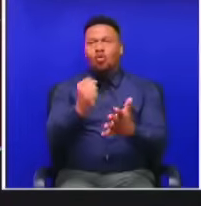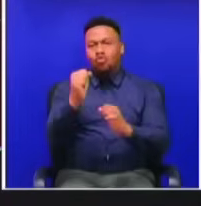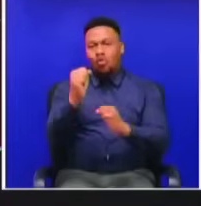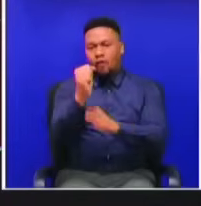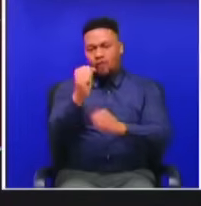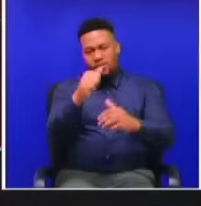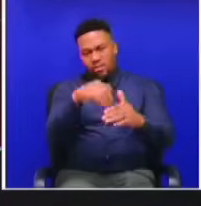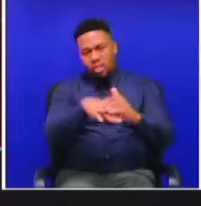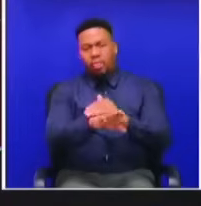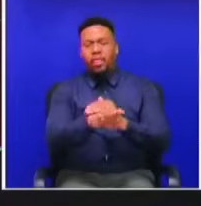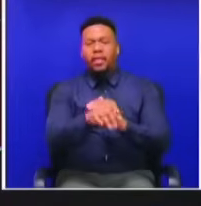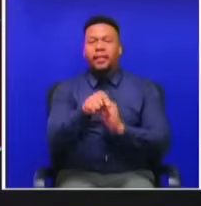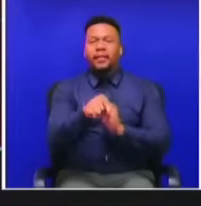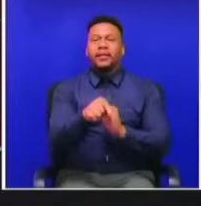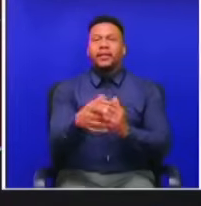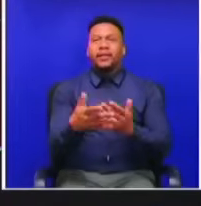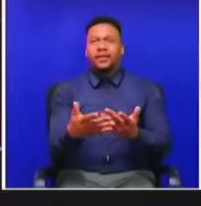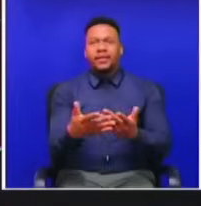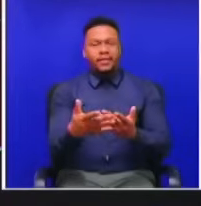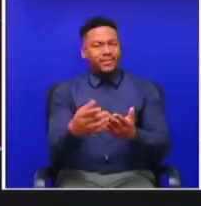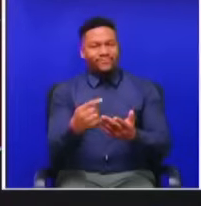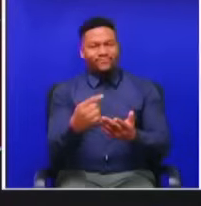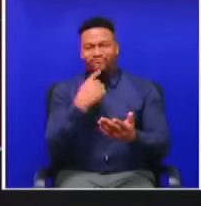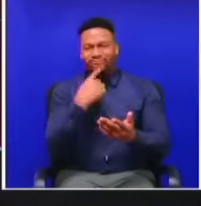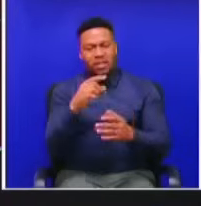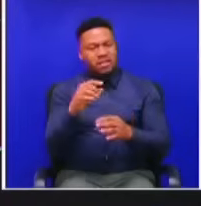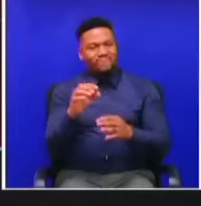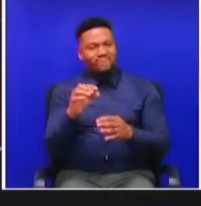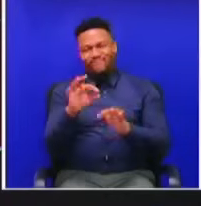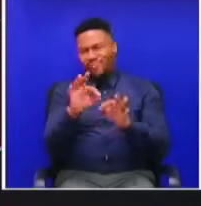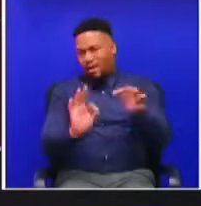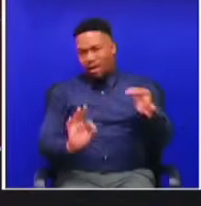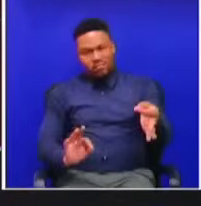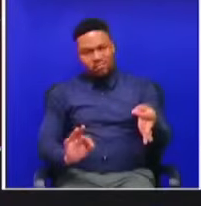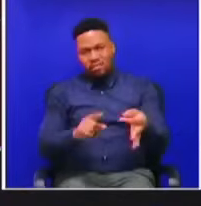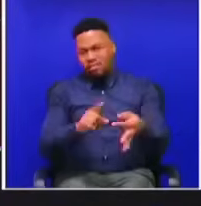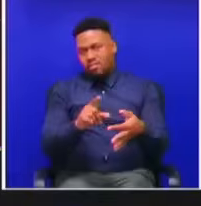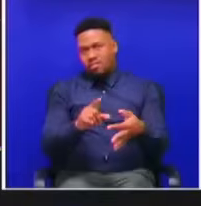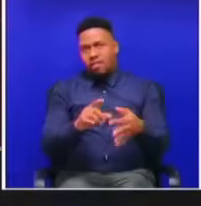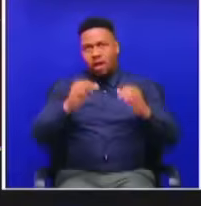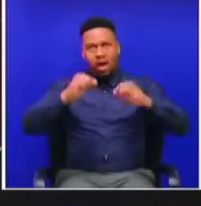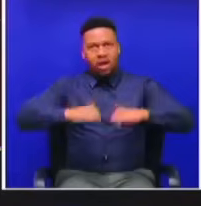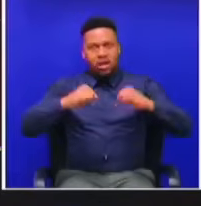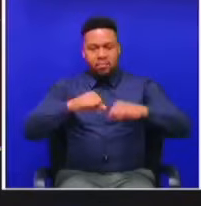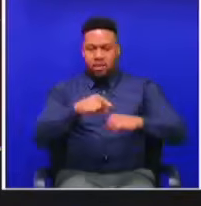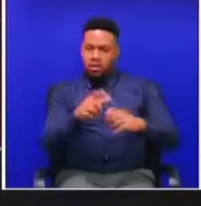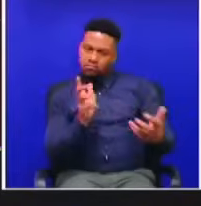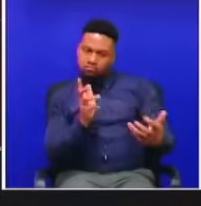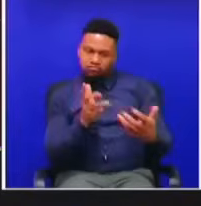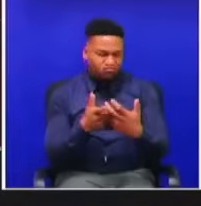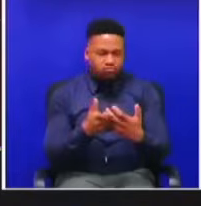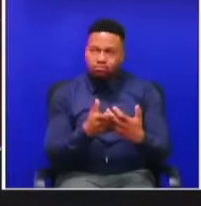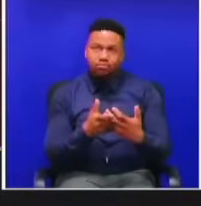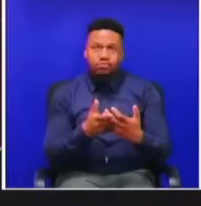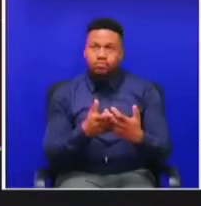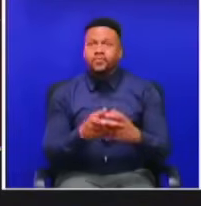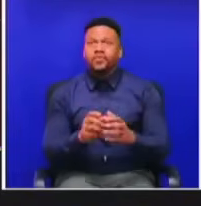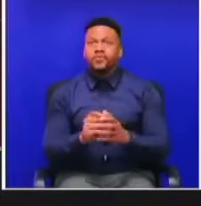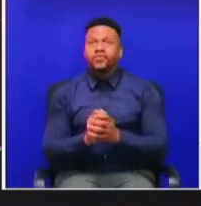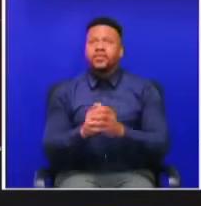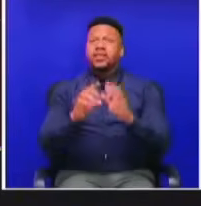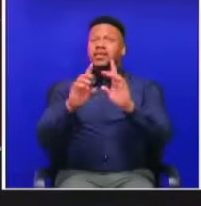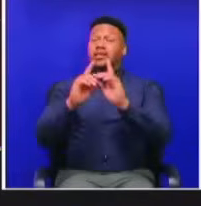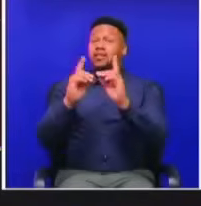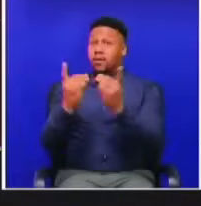payment channel, the agreement is no longer relevant. The department is,